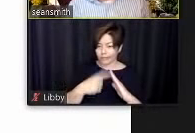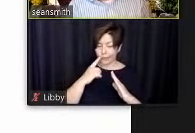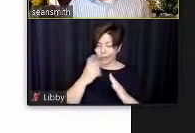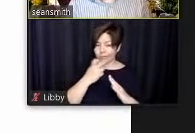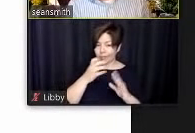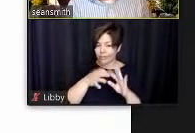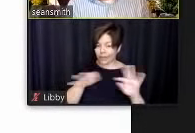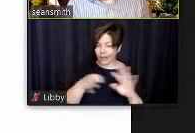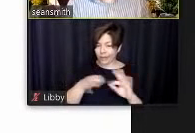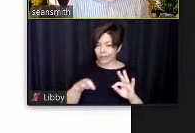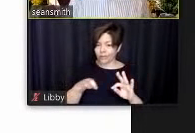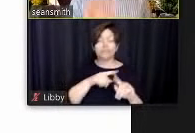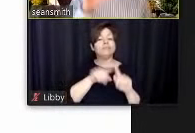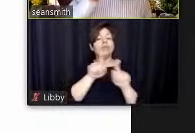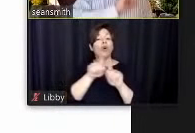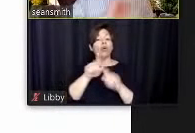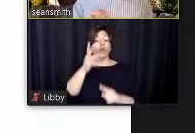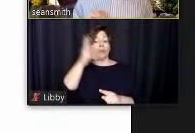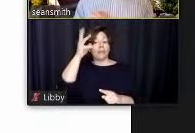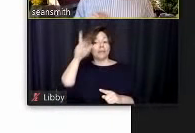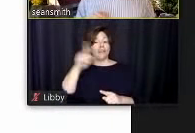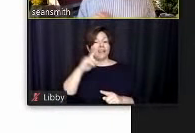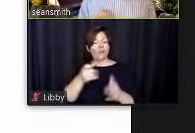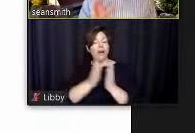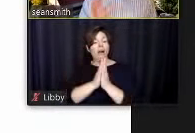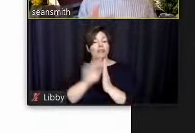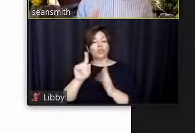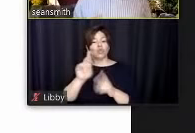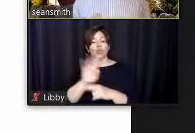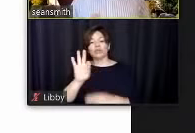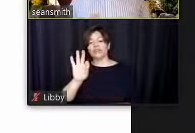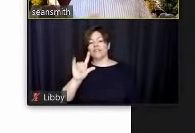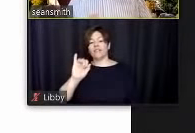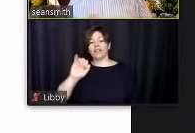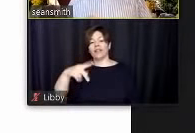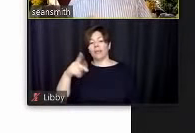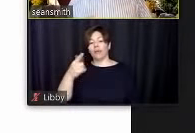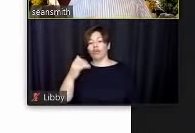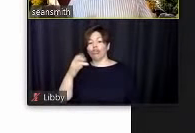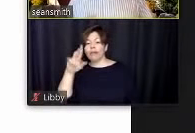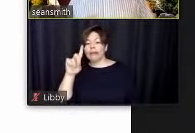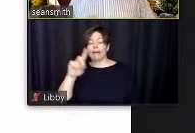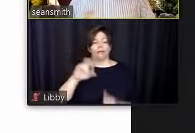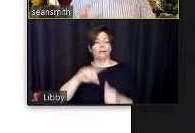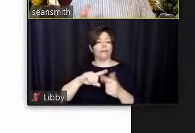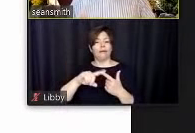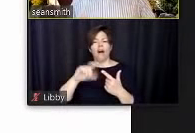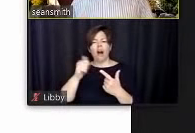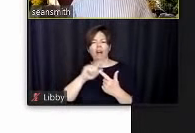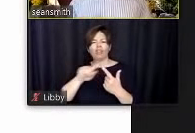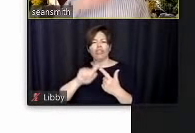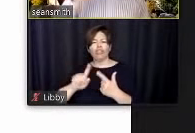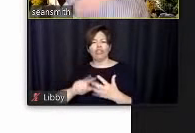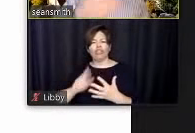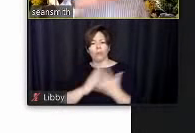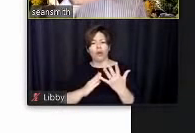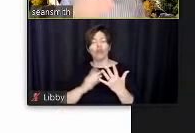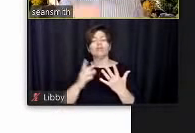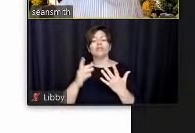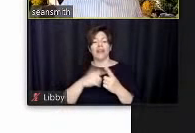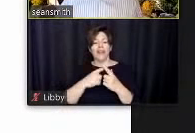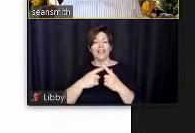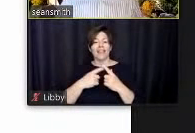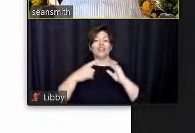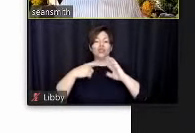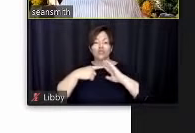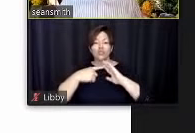also gonna ask mom and dad to use Flipgrid or use other video components to allow their child to show